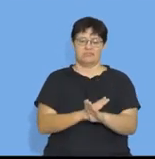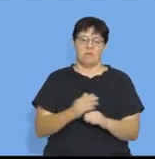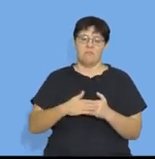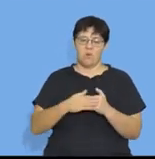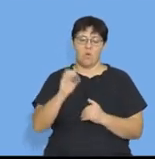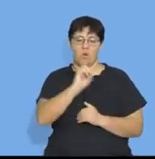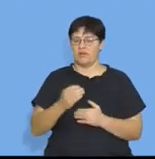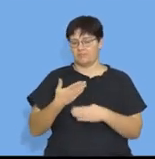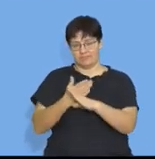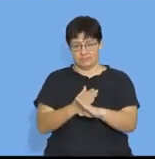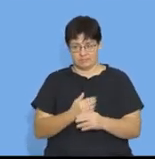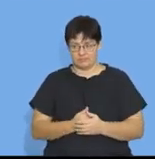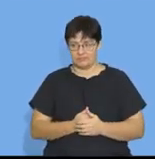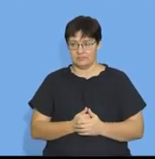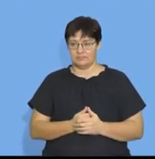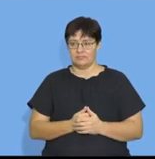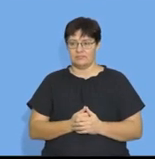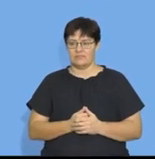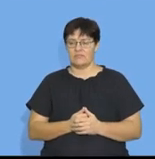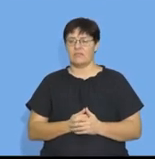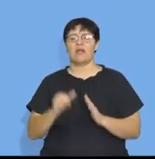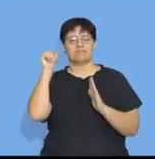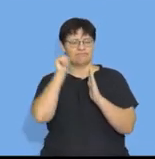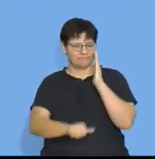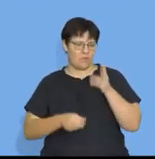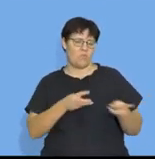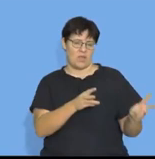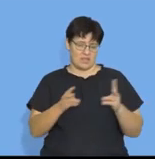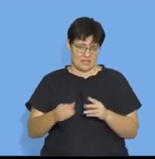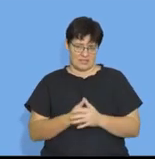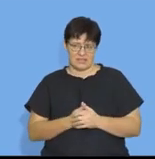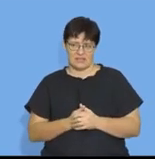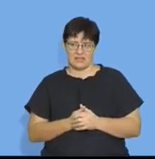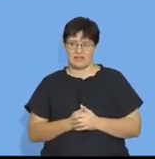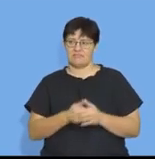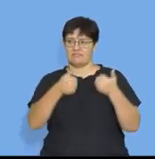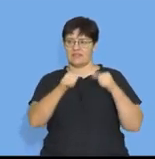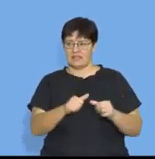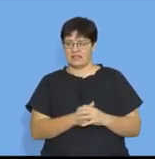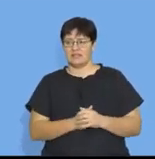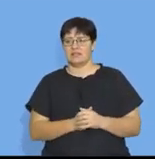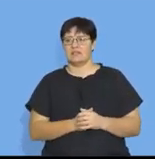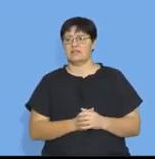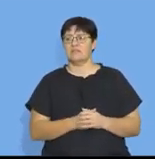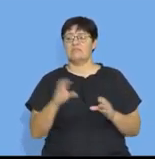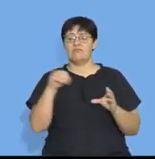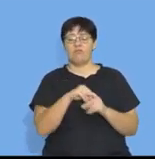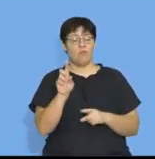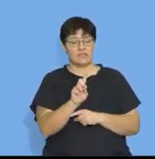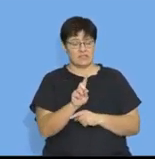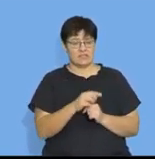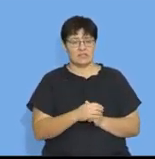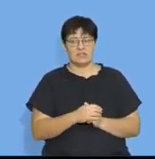and further ovulation. Okay, there are surgical methods, guys, which is the next category, and